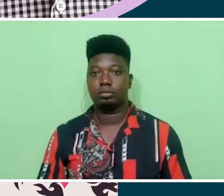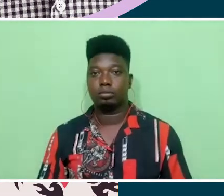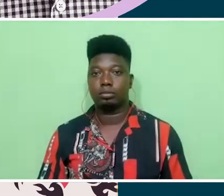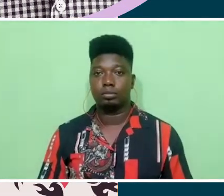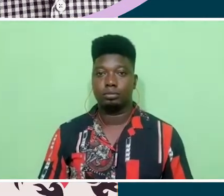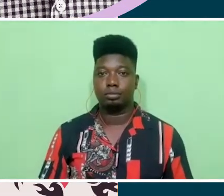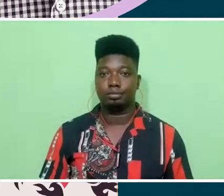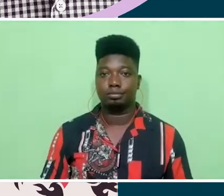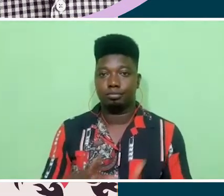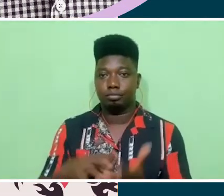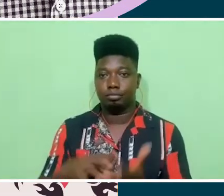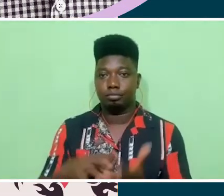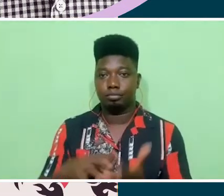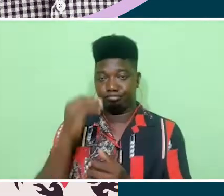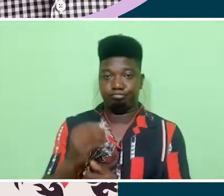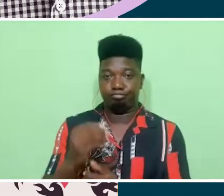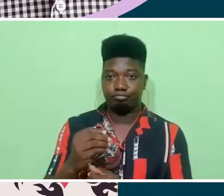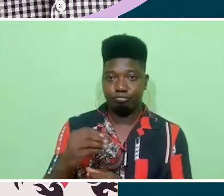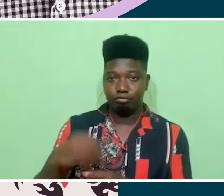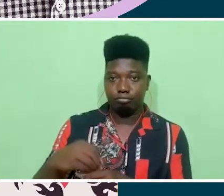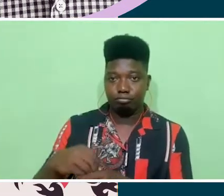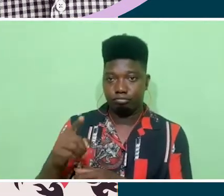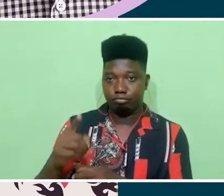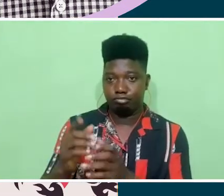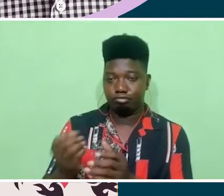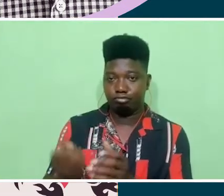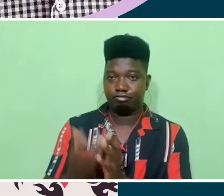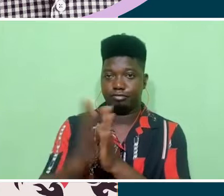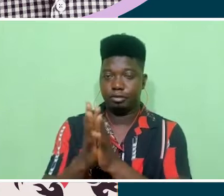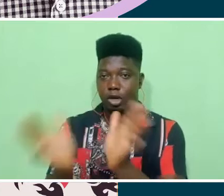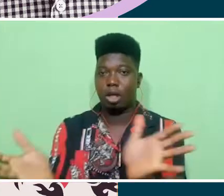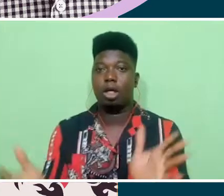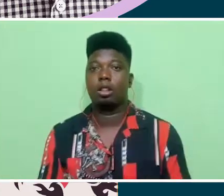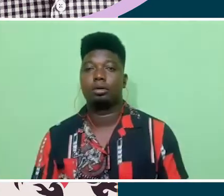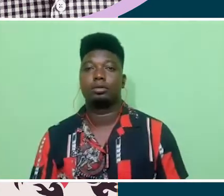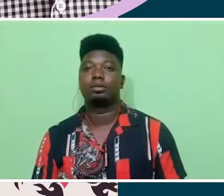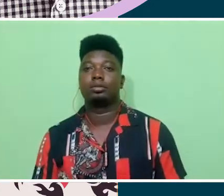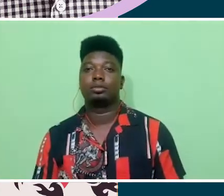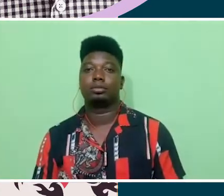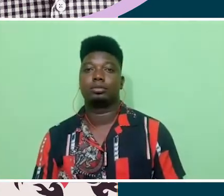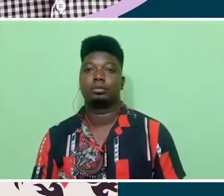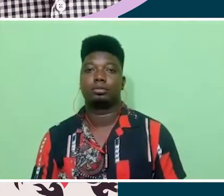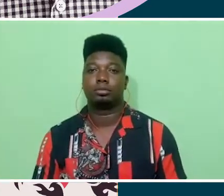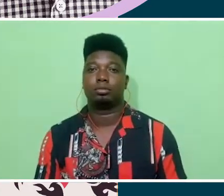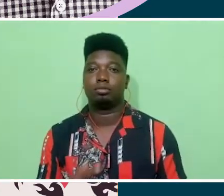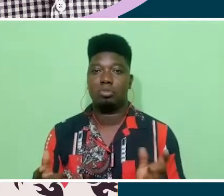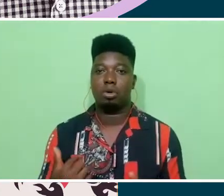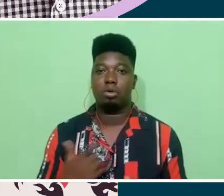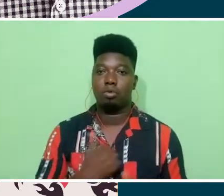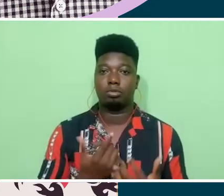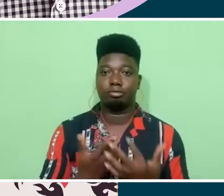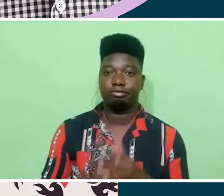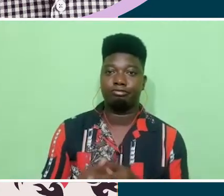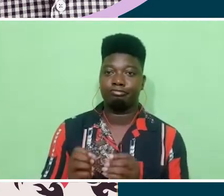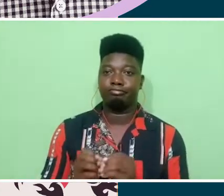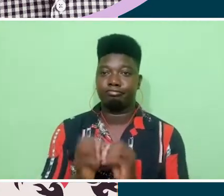have more input, have different voices. But and we've started to expand who can be a superhero. It's not just men anymore.